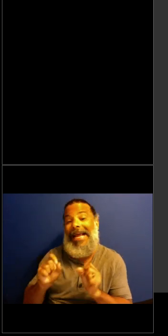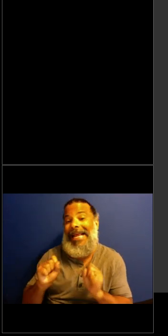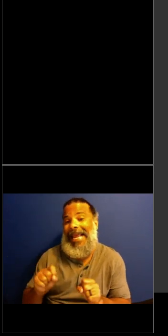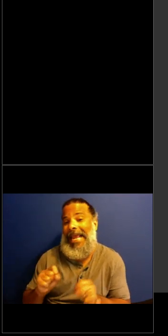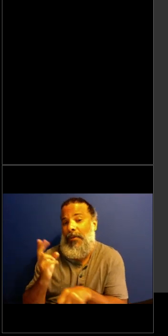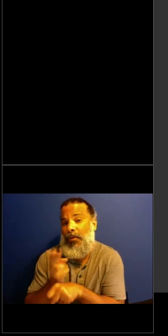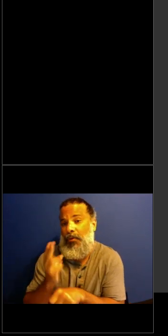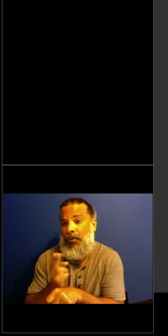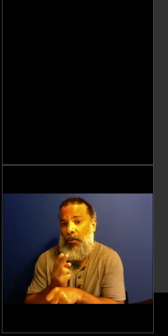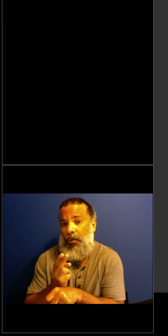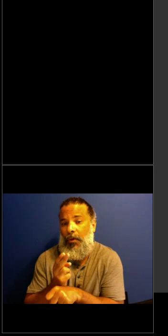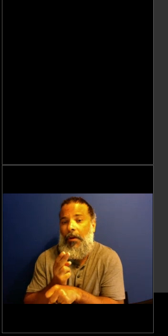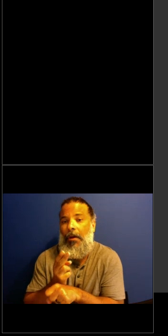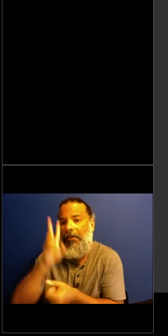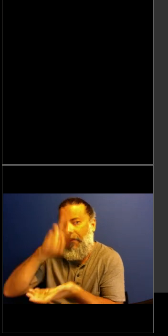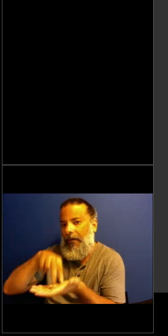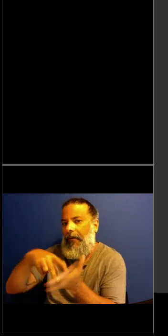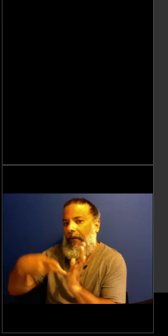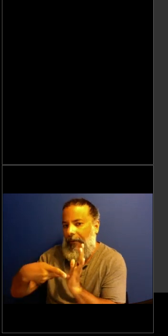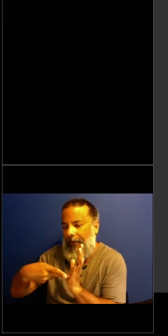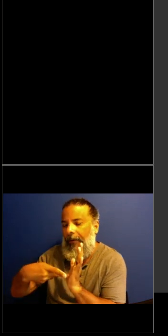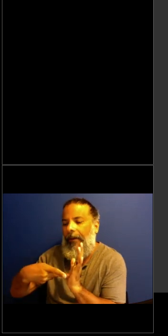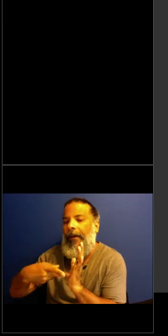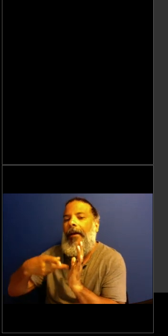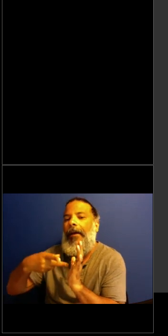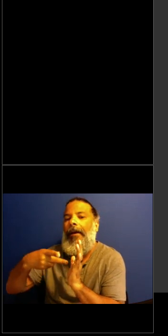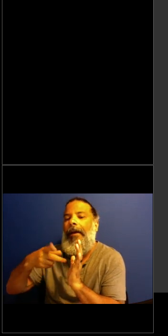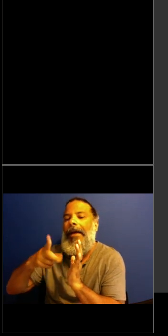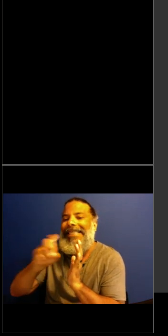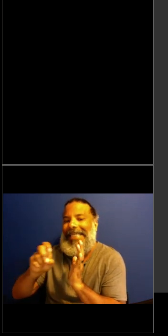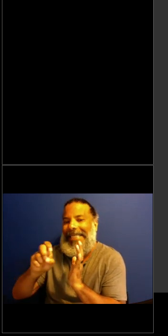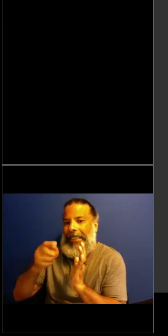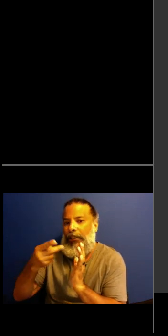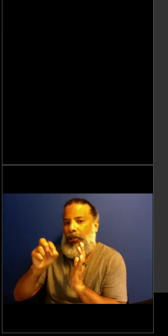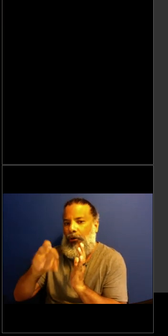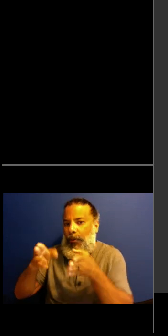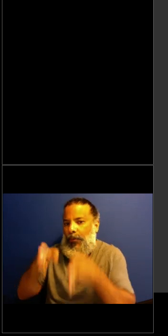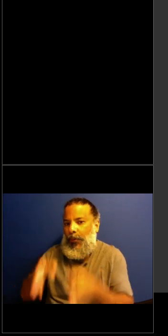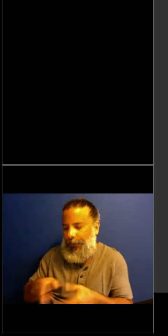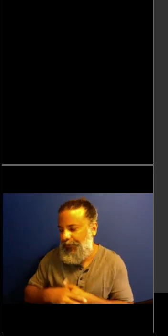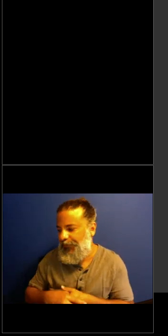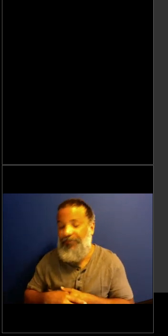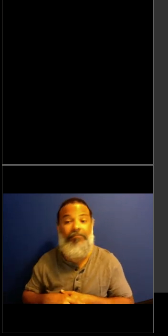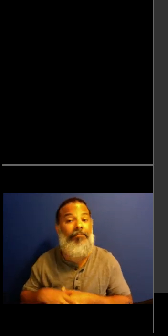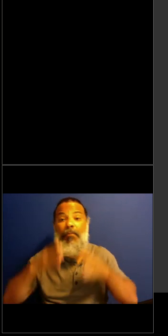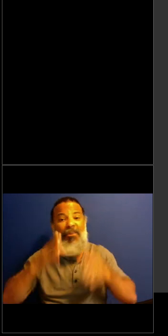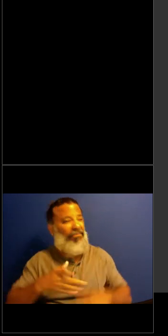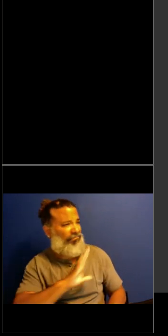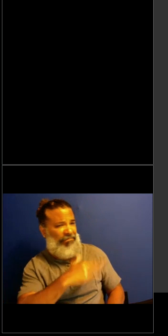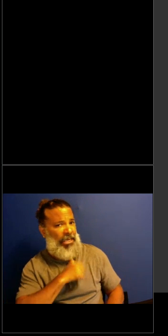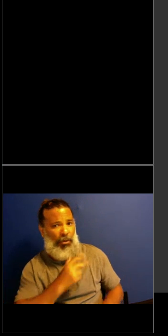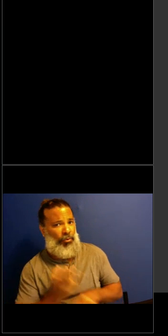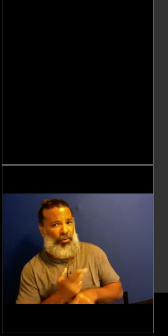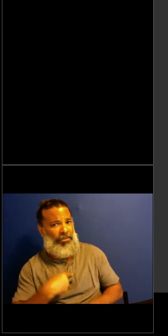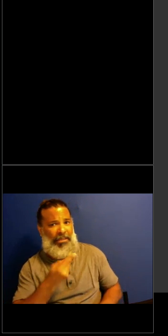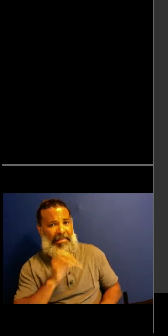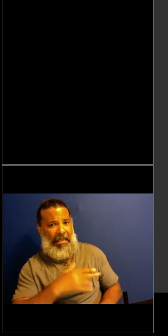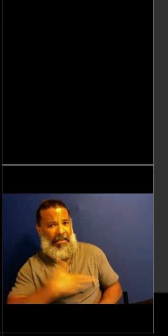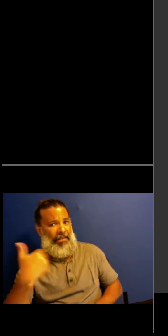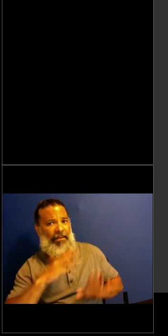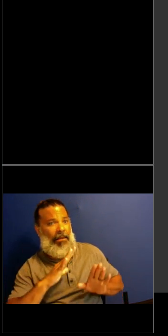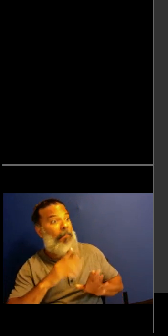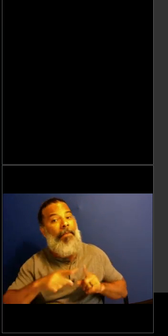used to implicitly misgender or degender people inappropriately. So if someone does not use singular they and you use this pronoun